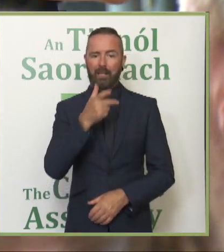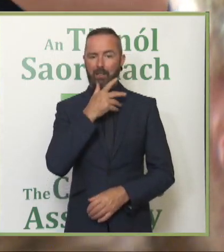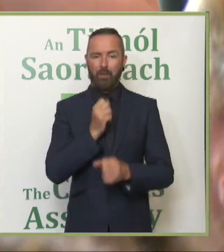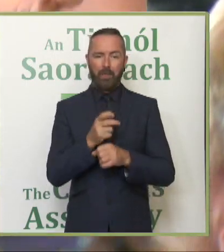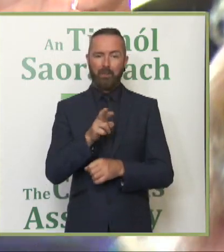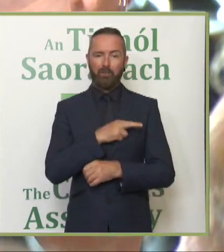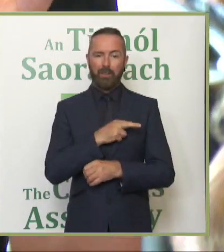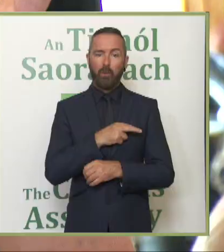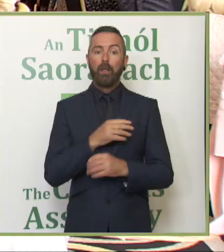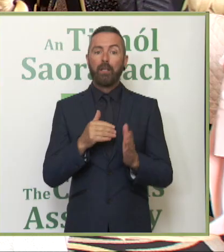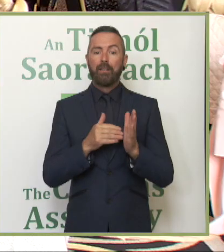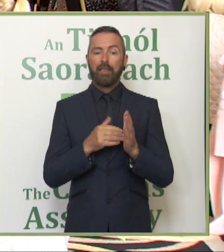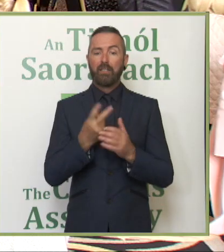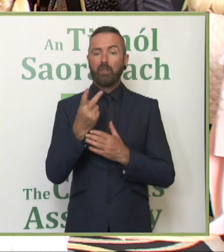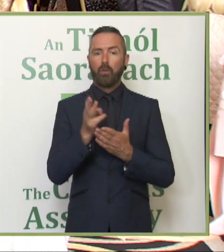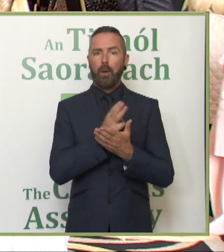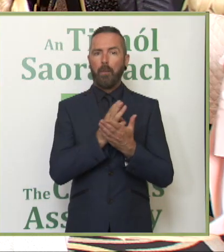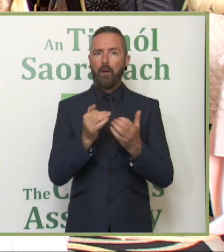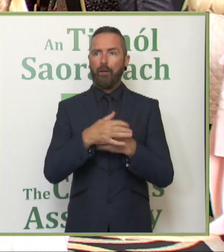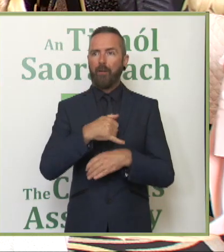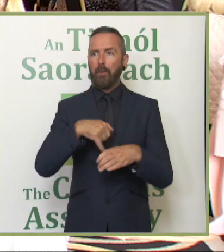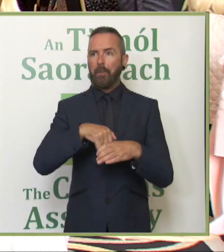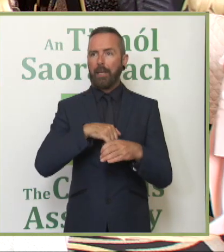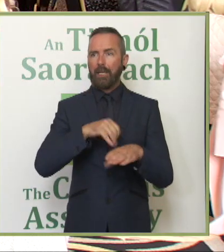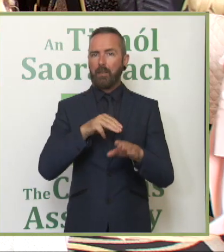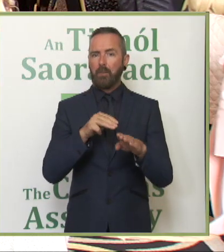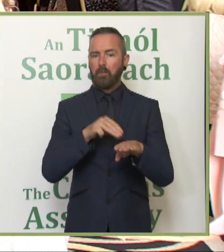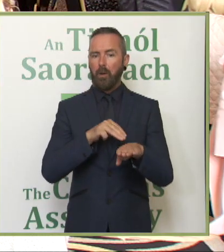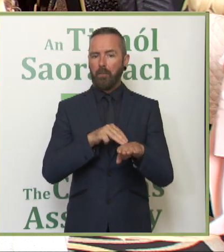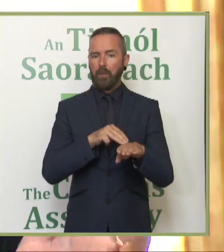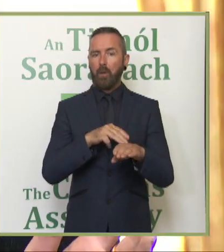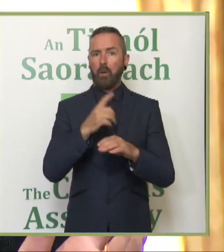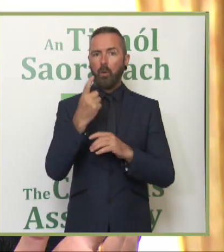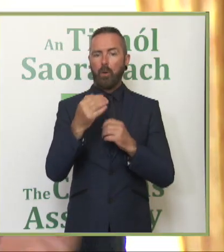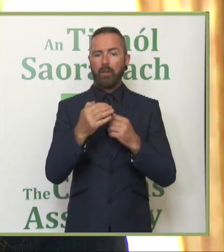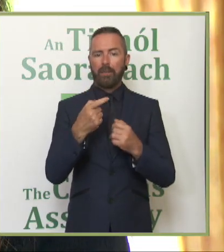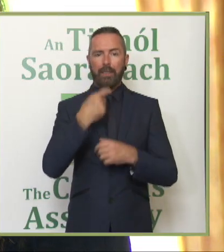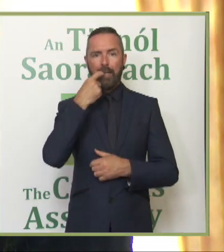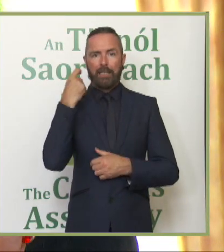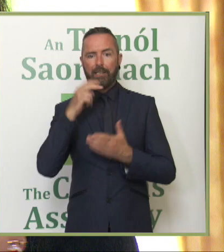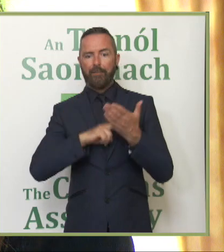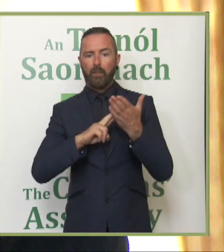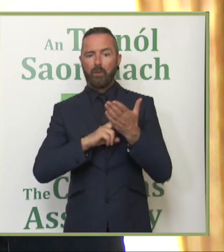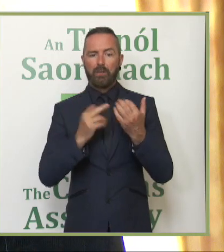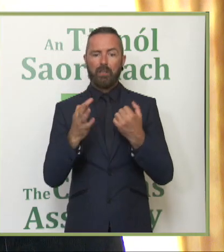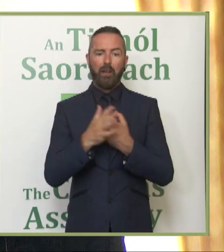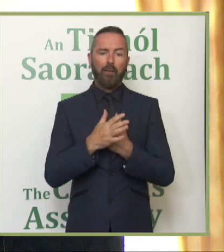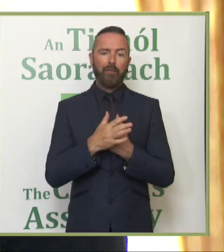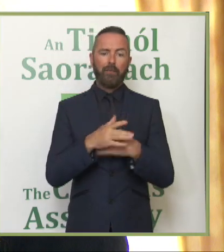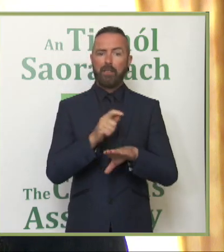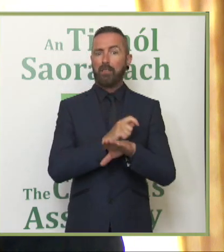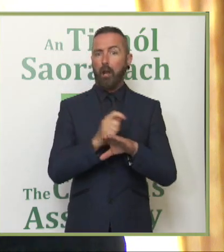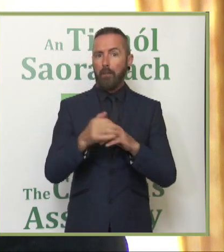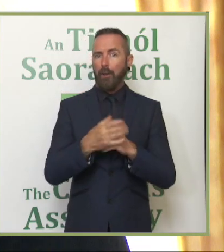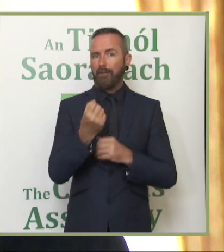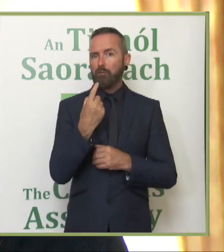I suppose there are two parts of the medication problem. One is the addictive use of any type of drug. The